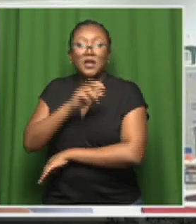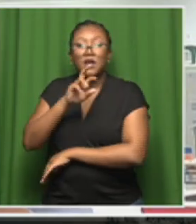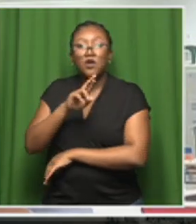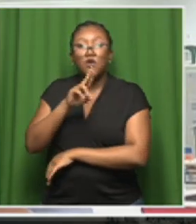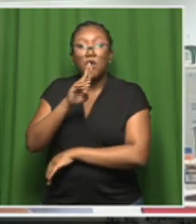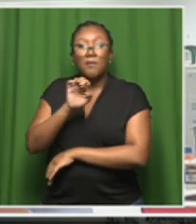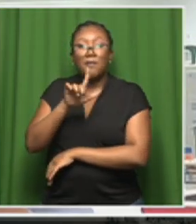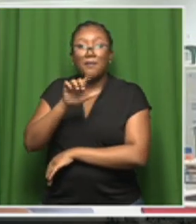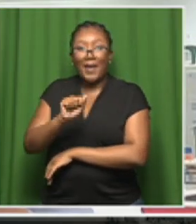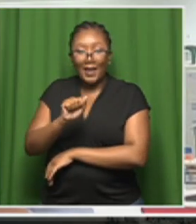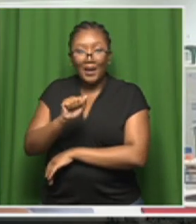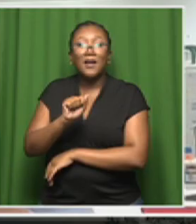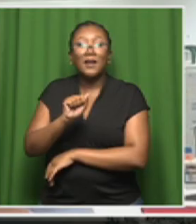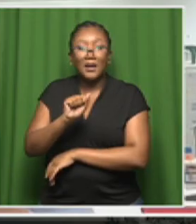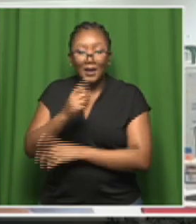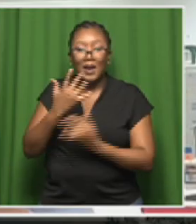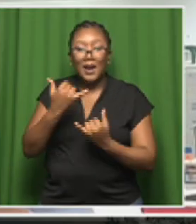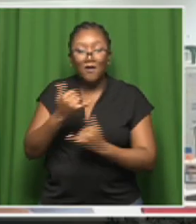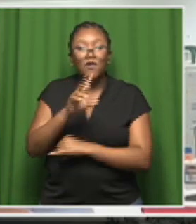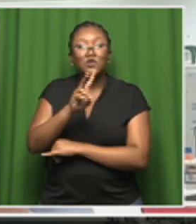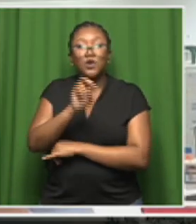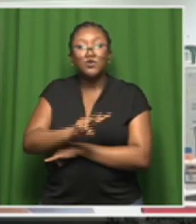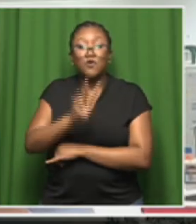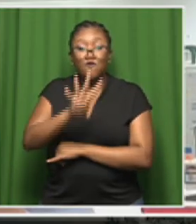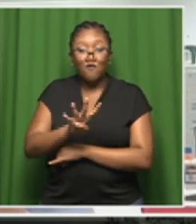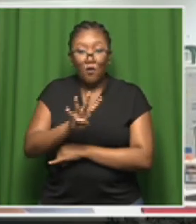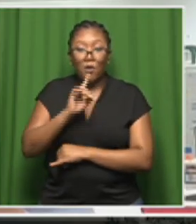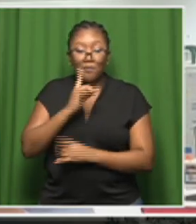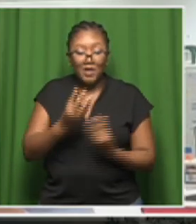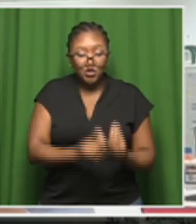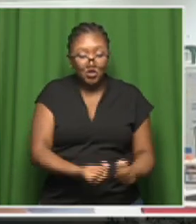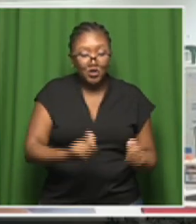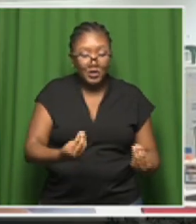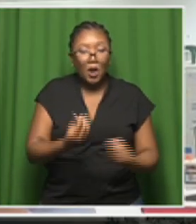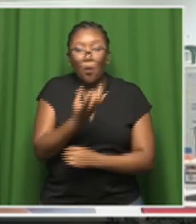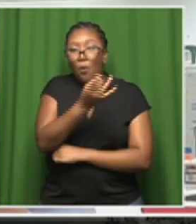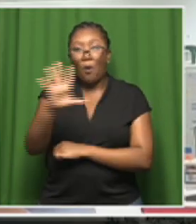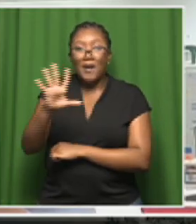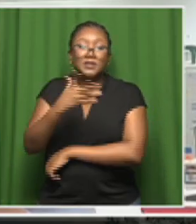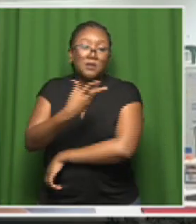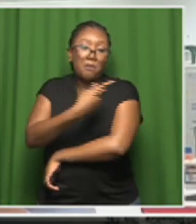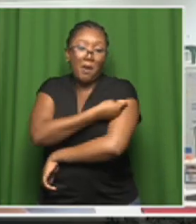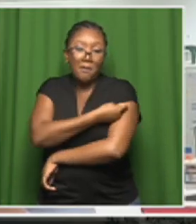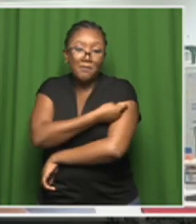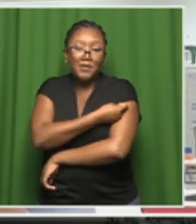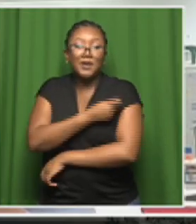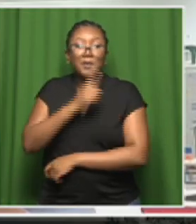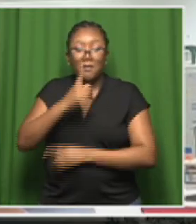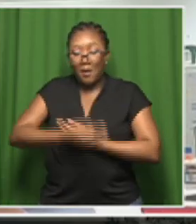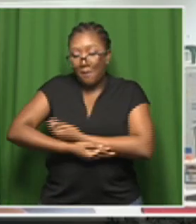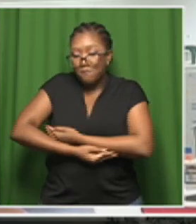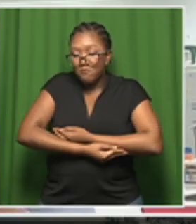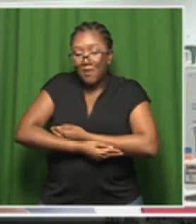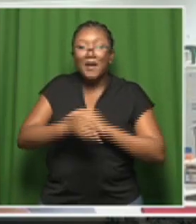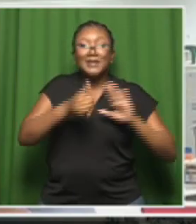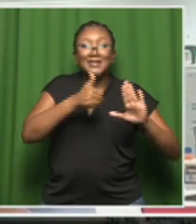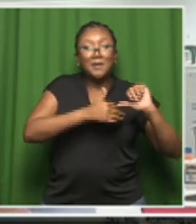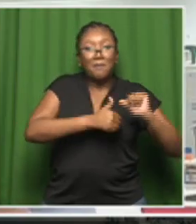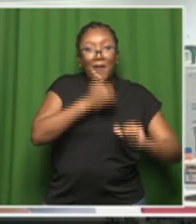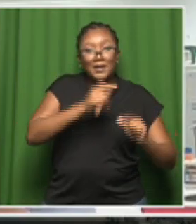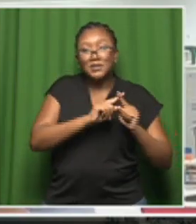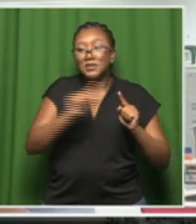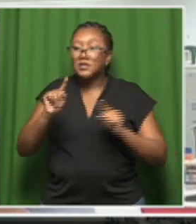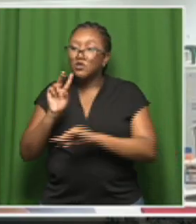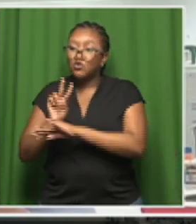it will be administered to children with the measles vaccine in a single injection at 6 months and 12 months. And